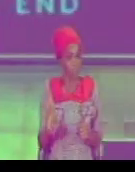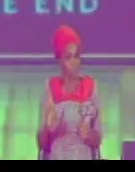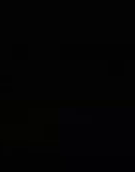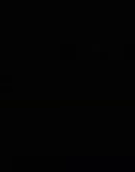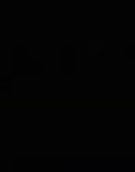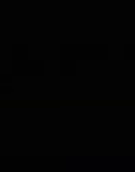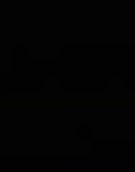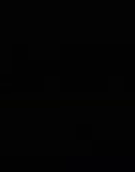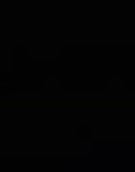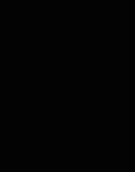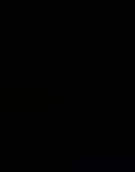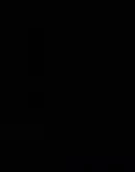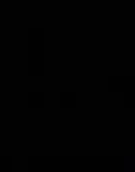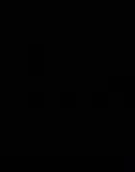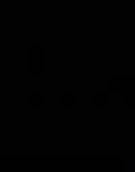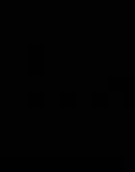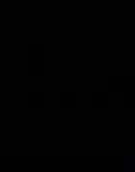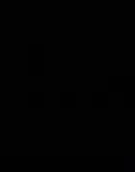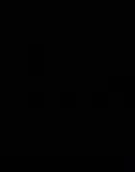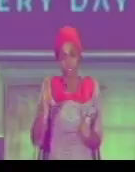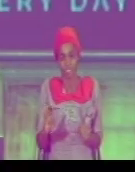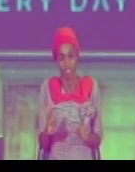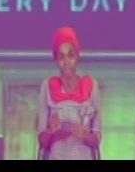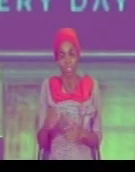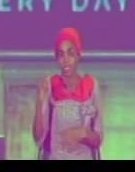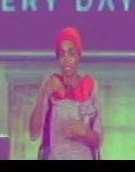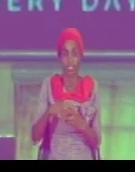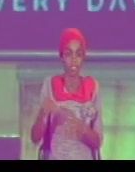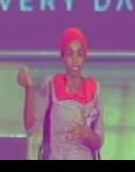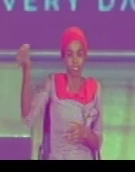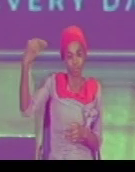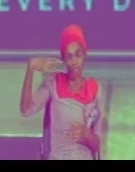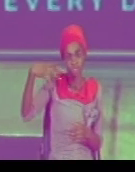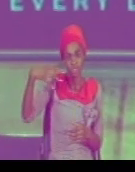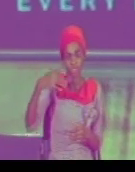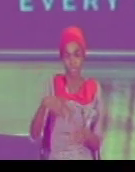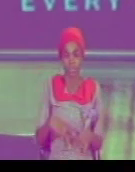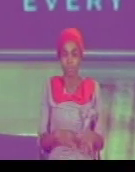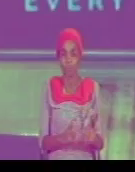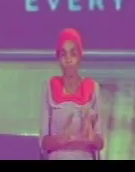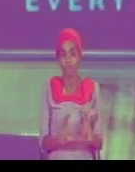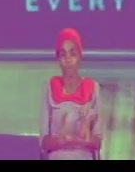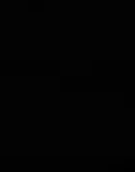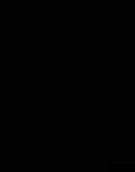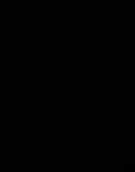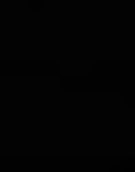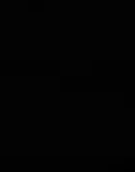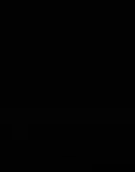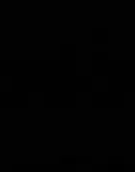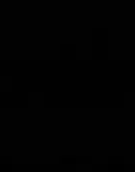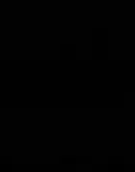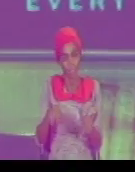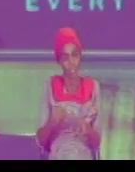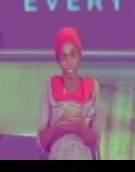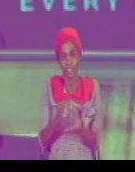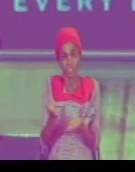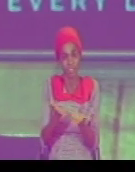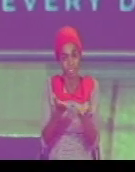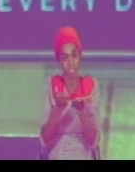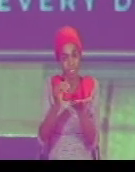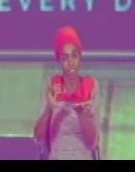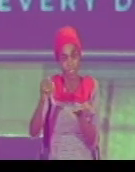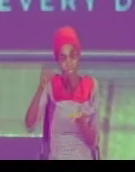real gospel way. A person who is still living and serving the devil cannot say, my